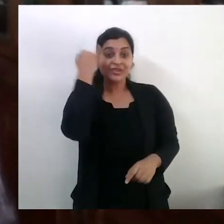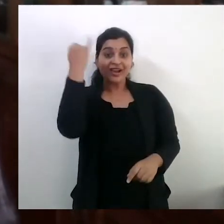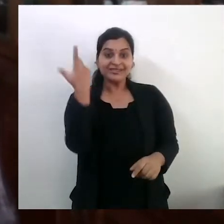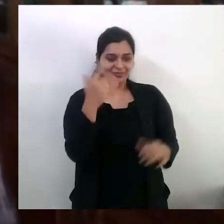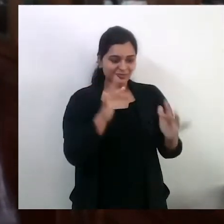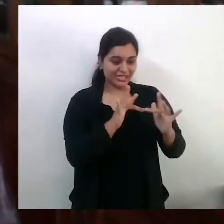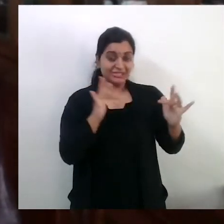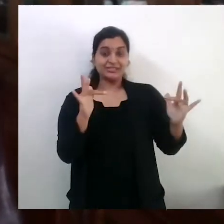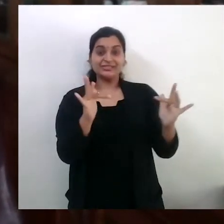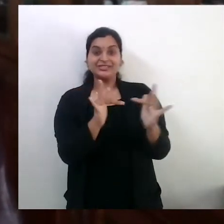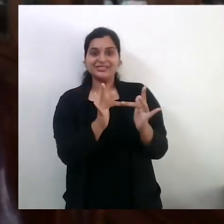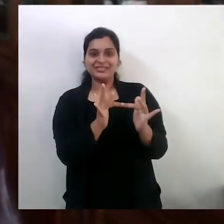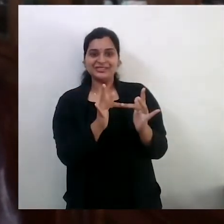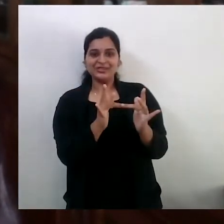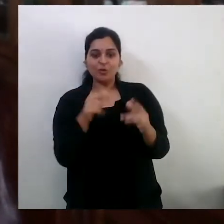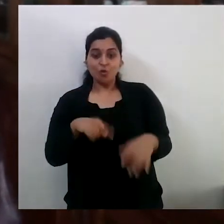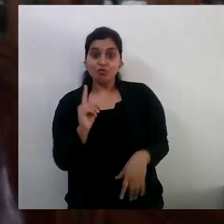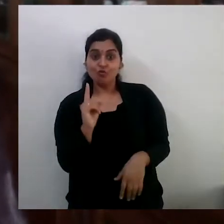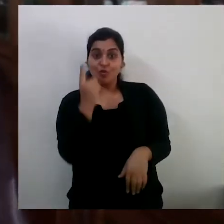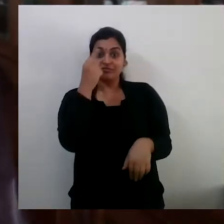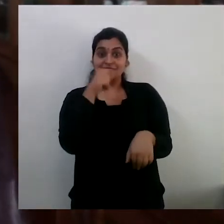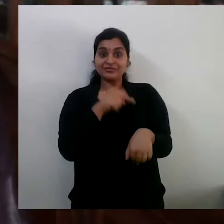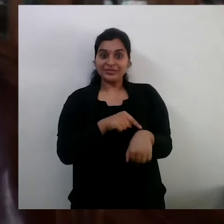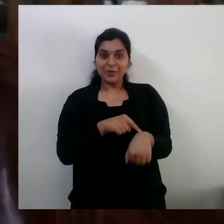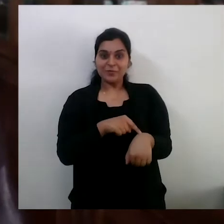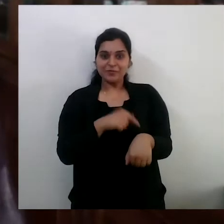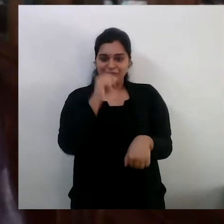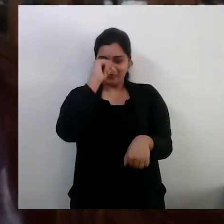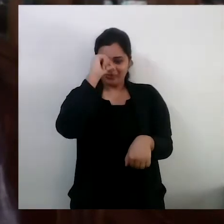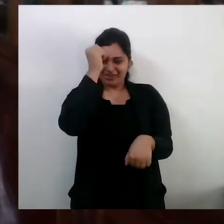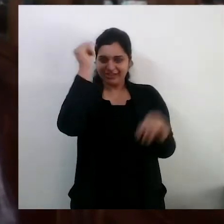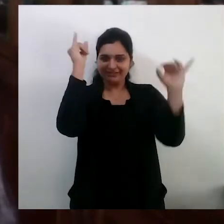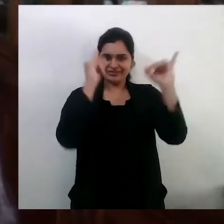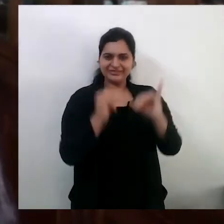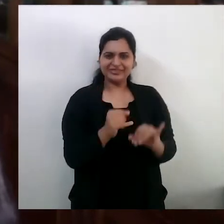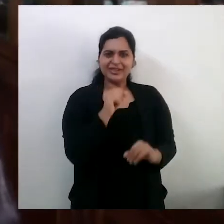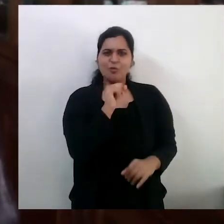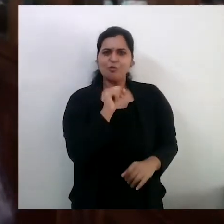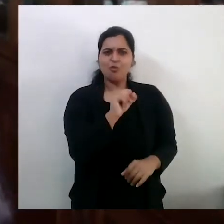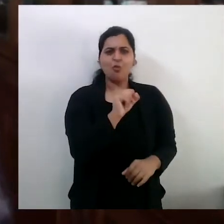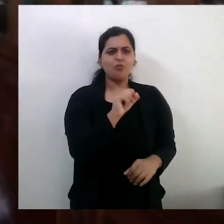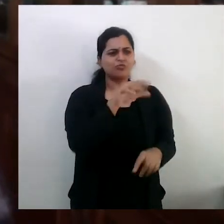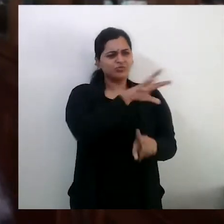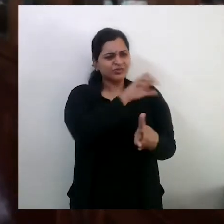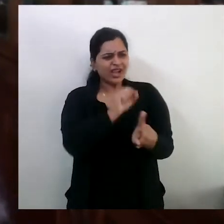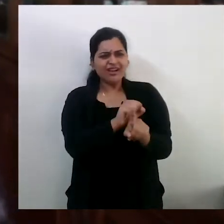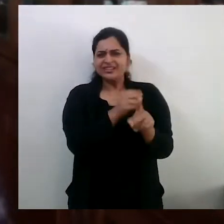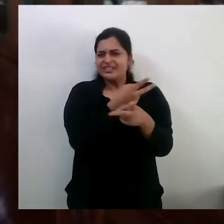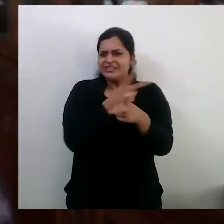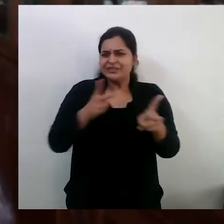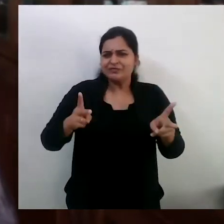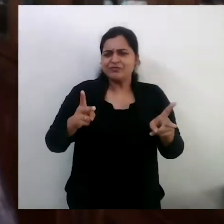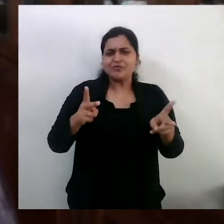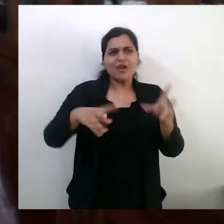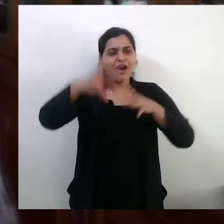going to provide one of the first and only facilities for anybody or any student